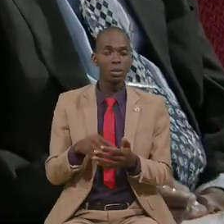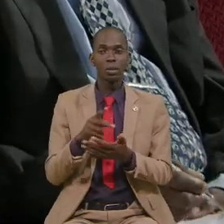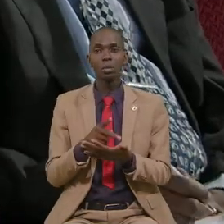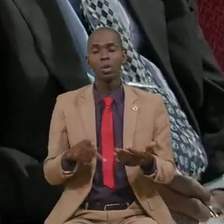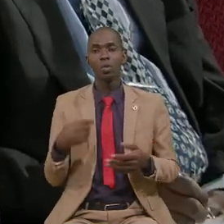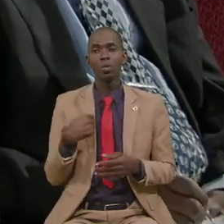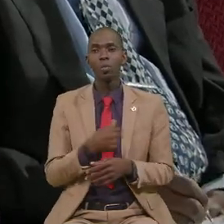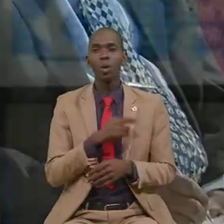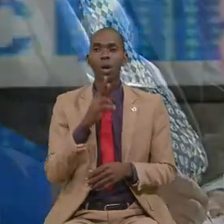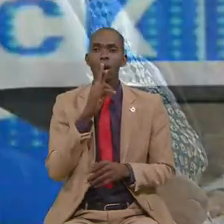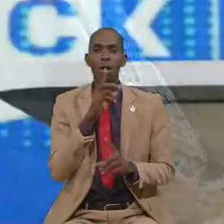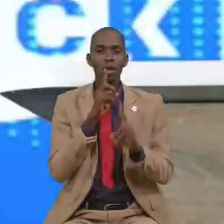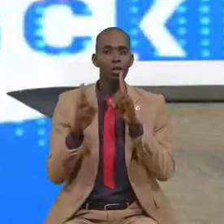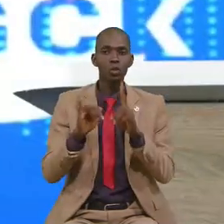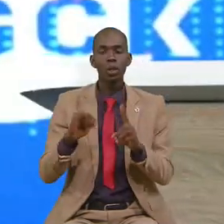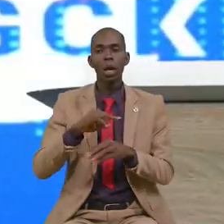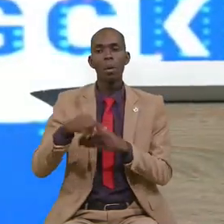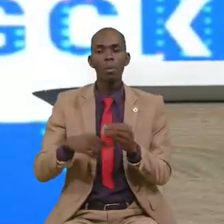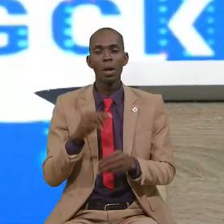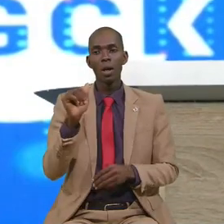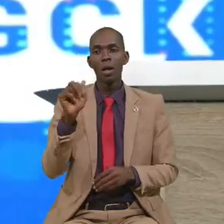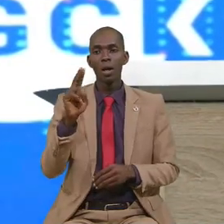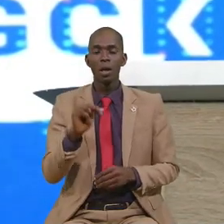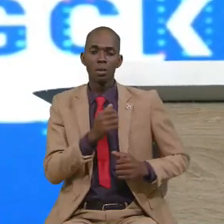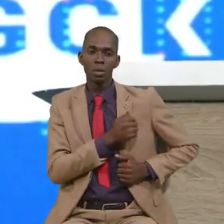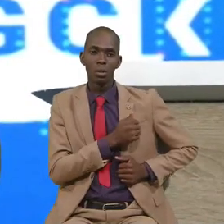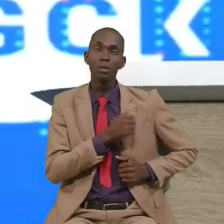about an army, God's army,